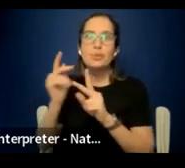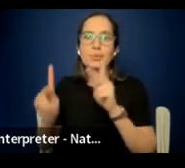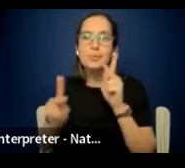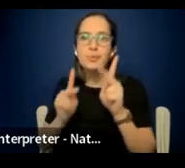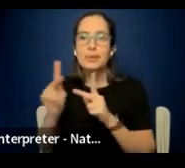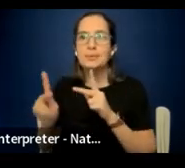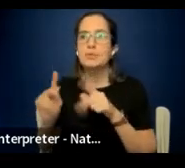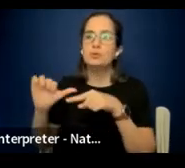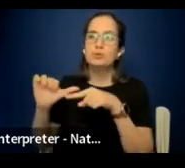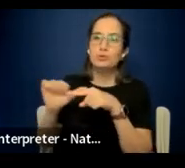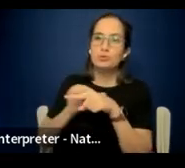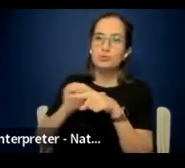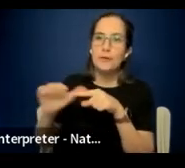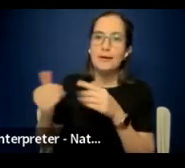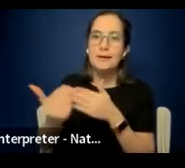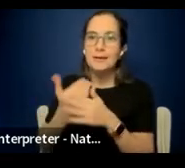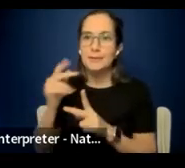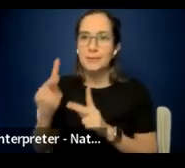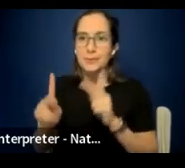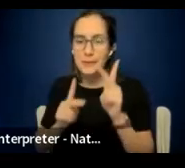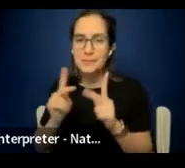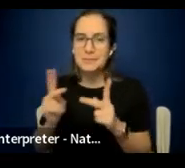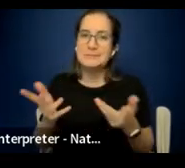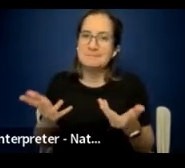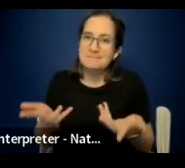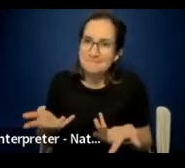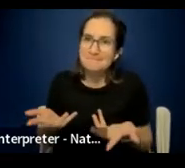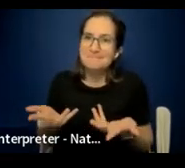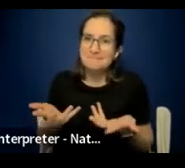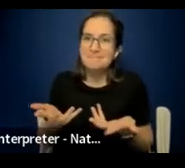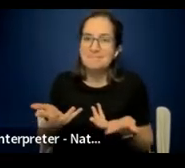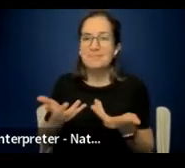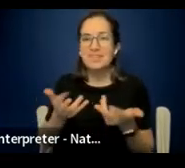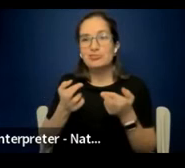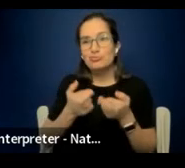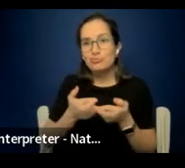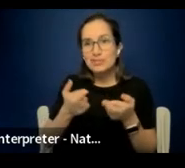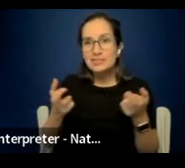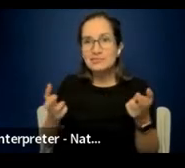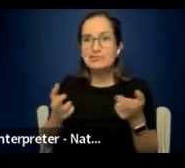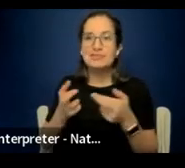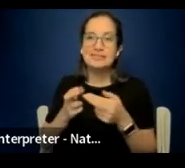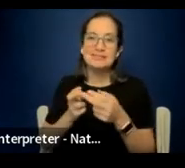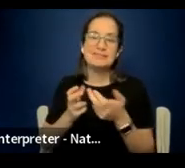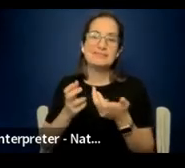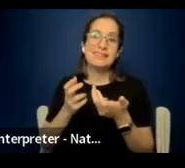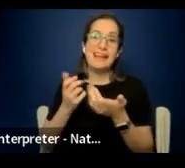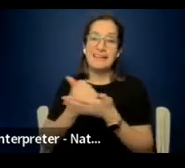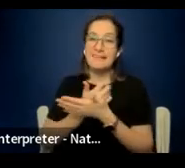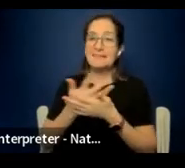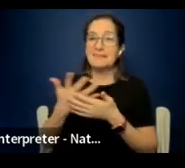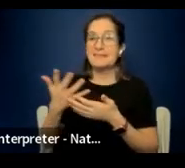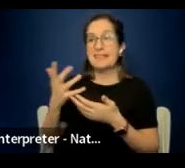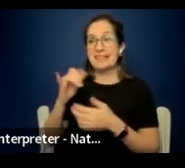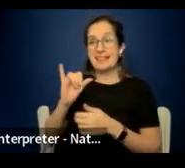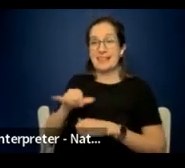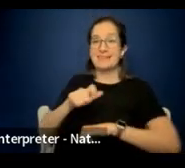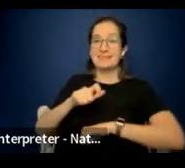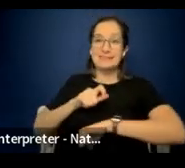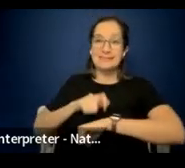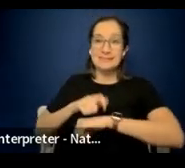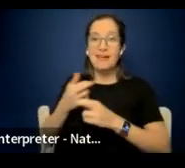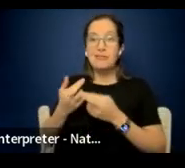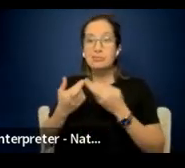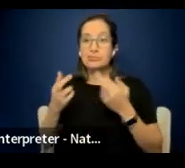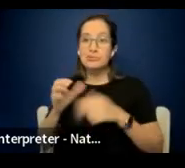people, training new people, that's, you know, that's all resources that your organization is putting into volunteerism. If you